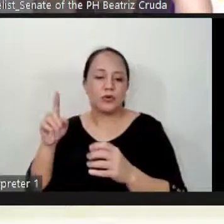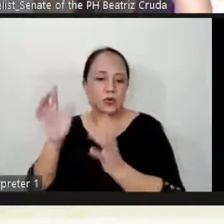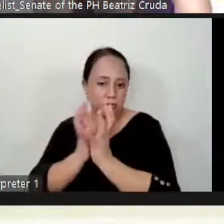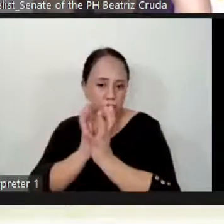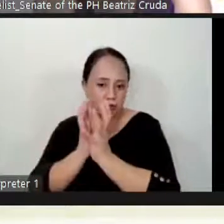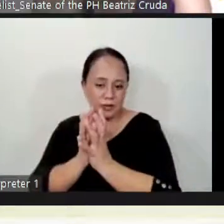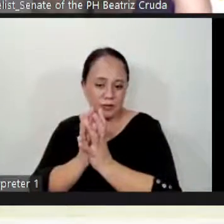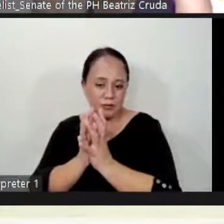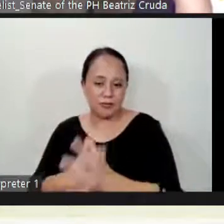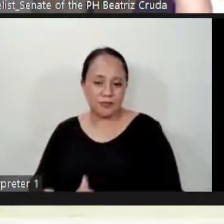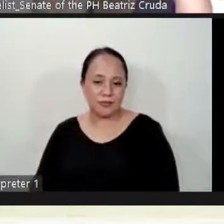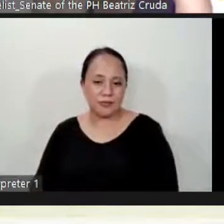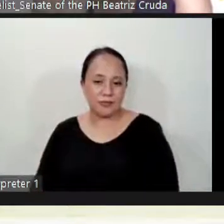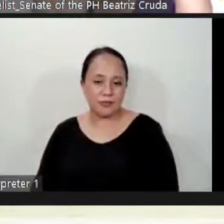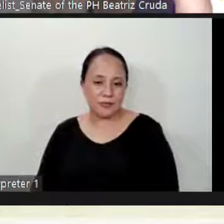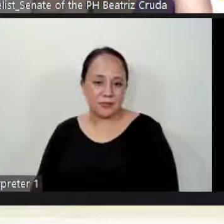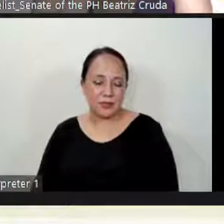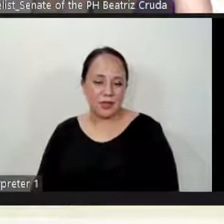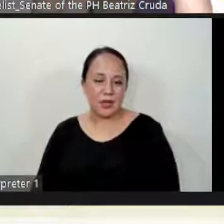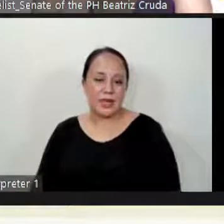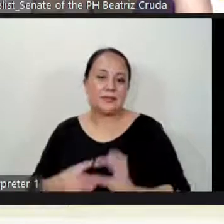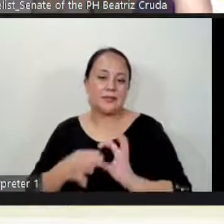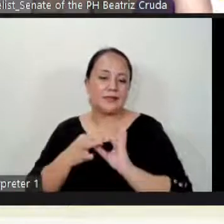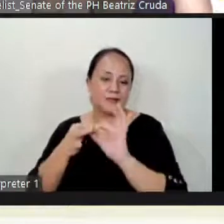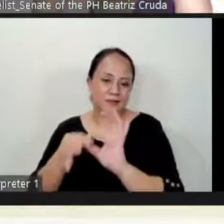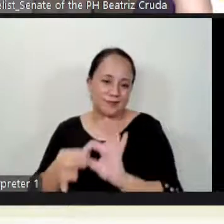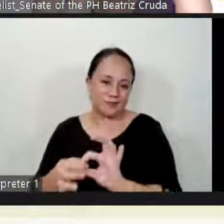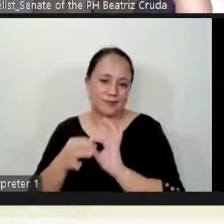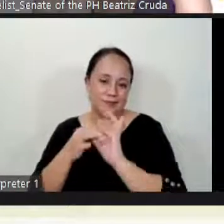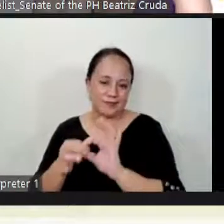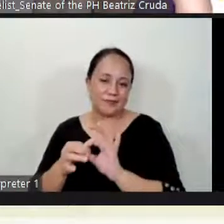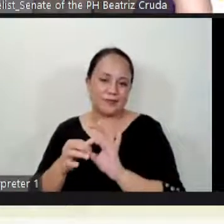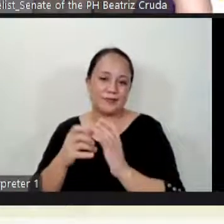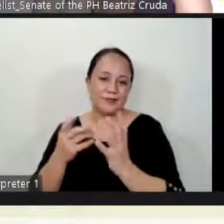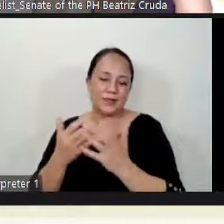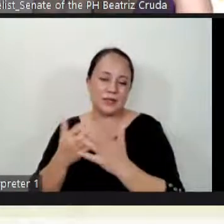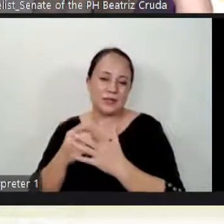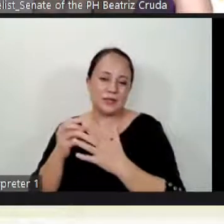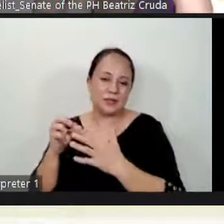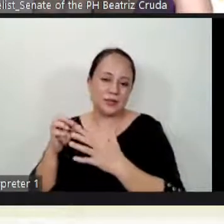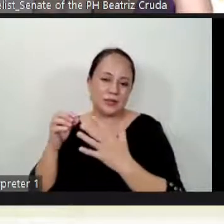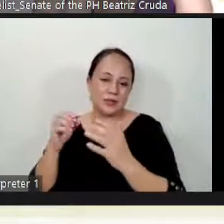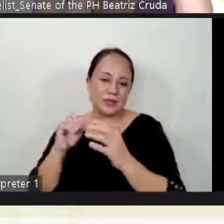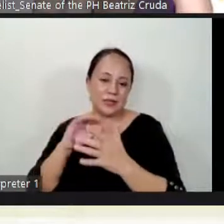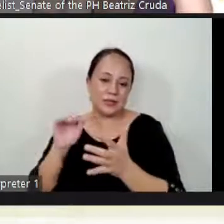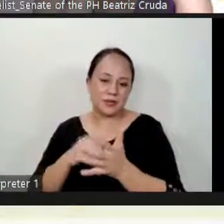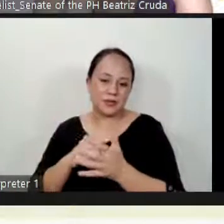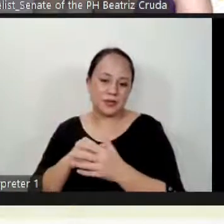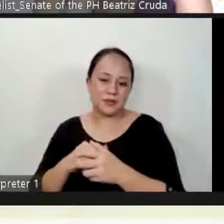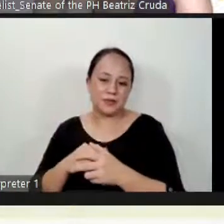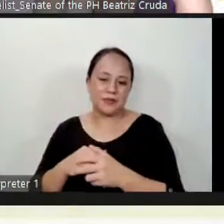community, and then linking them to specialized centers.